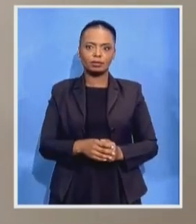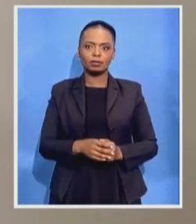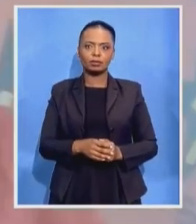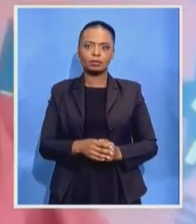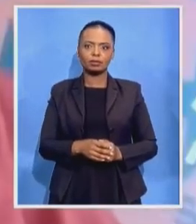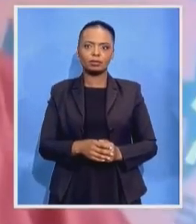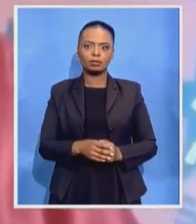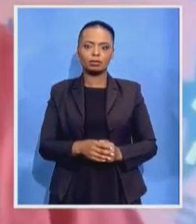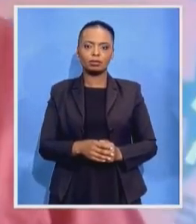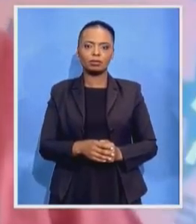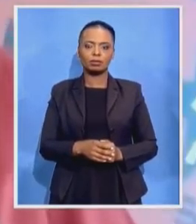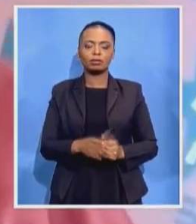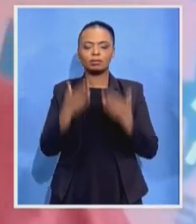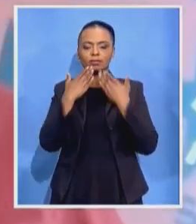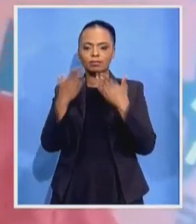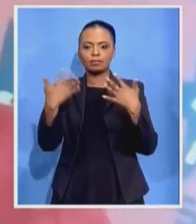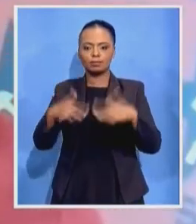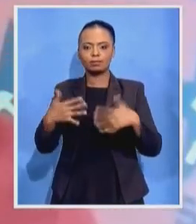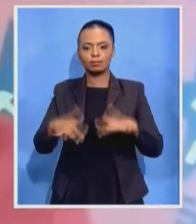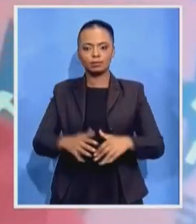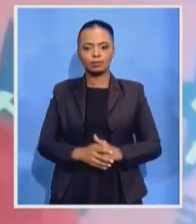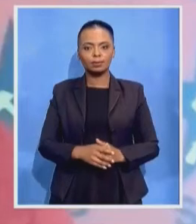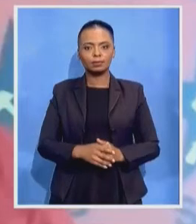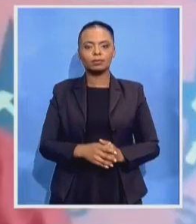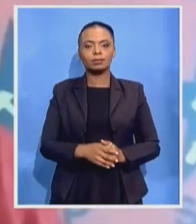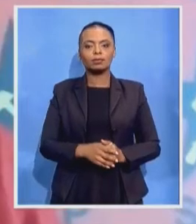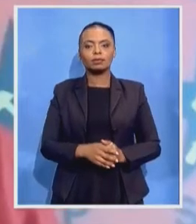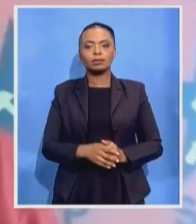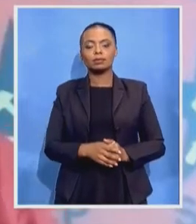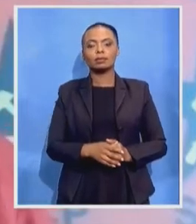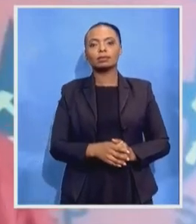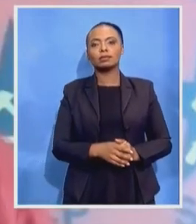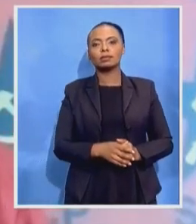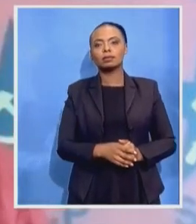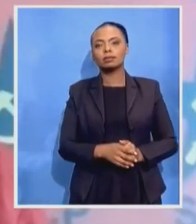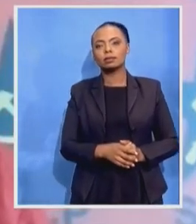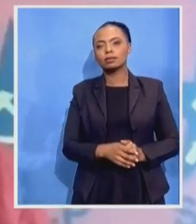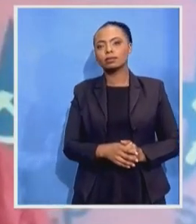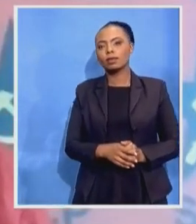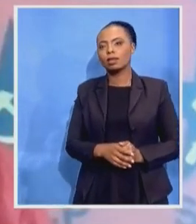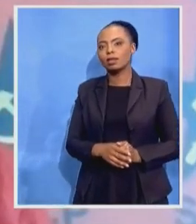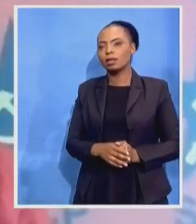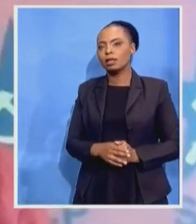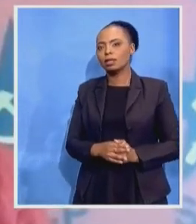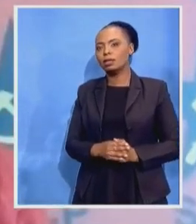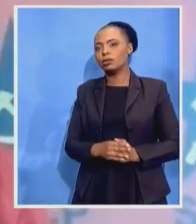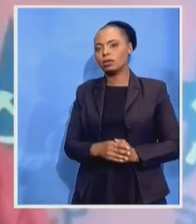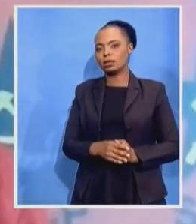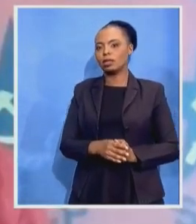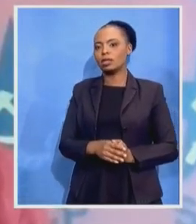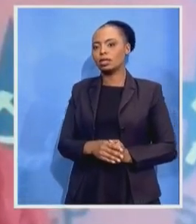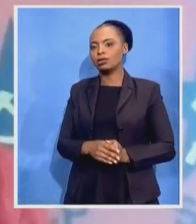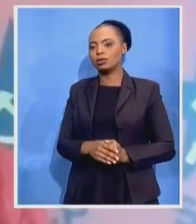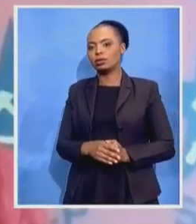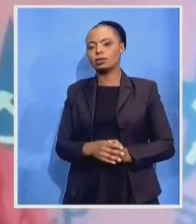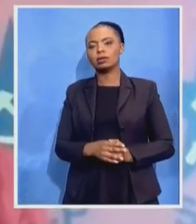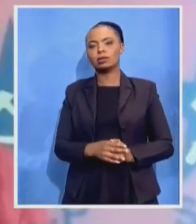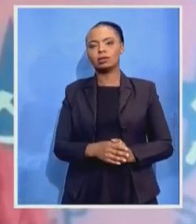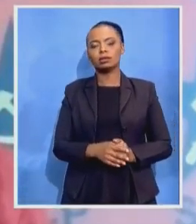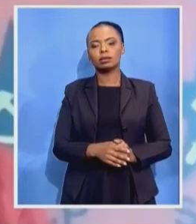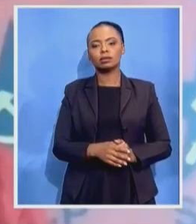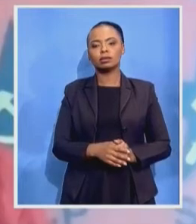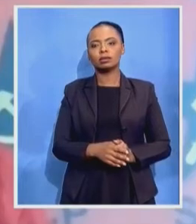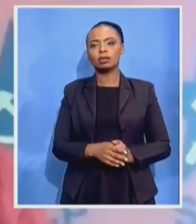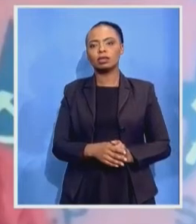Thank you, GS. We will now be taking questions. If there are any, I would